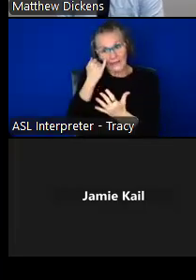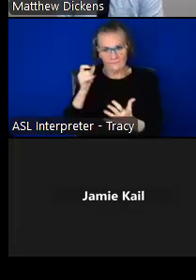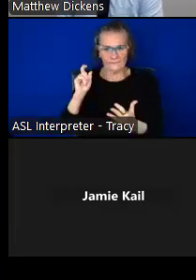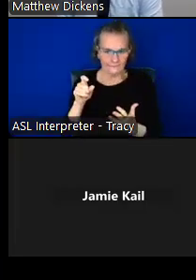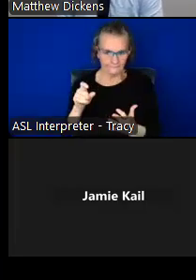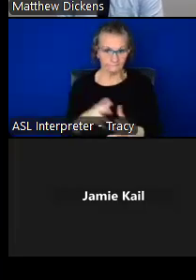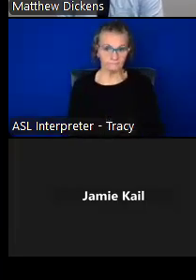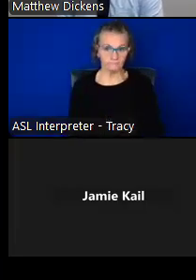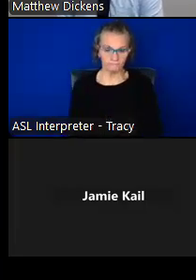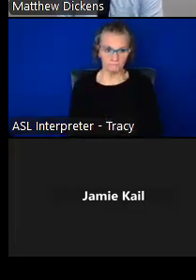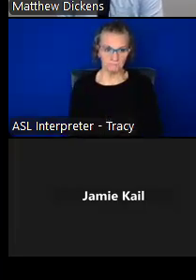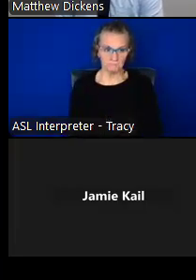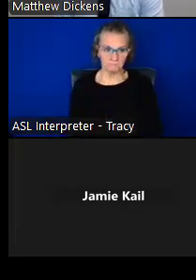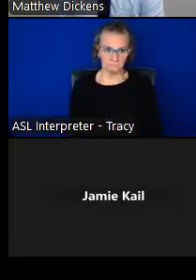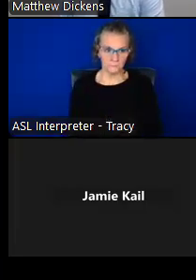them.